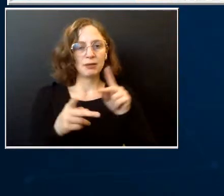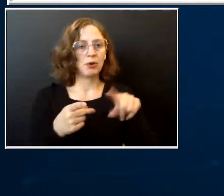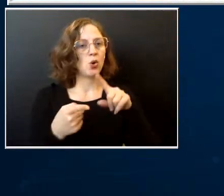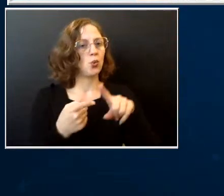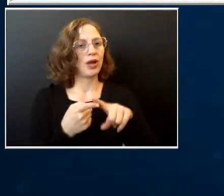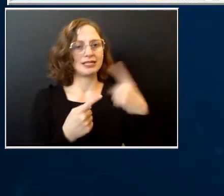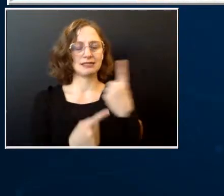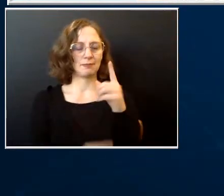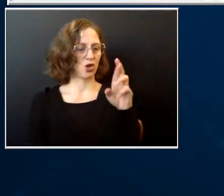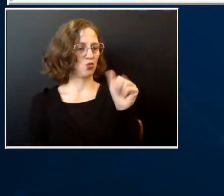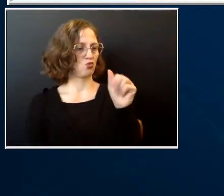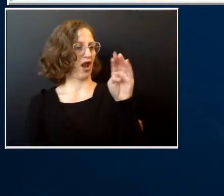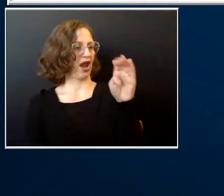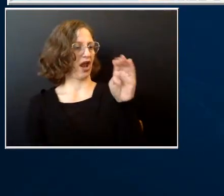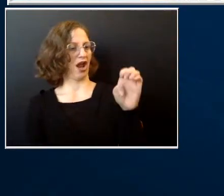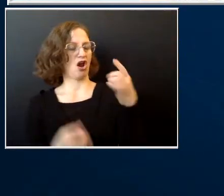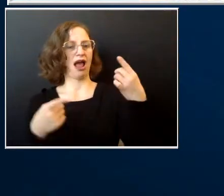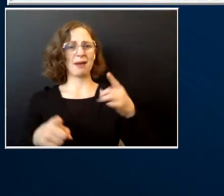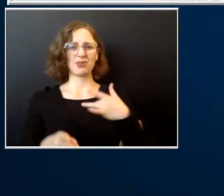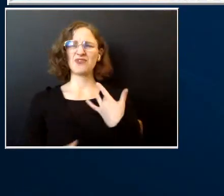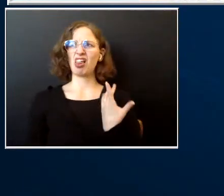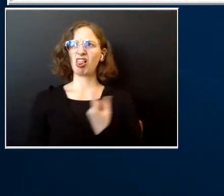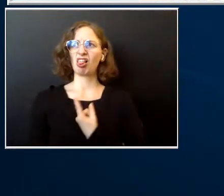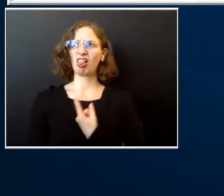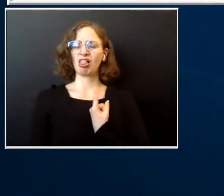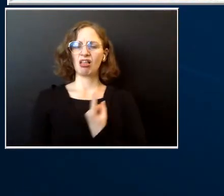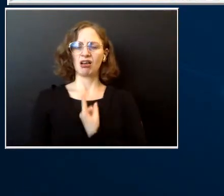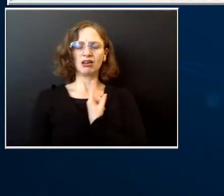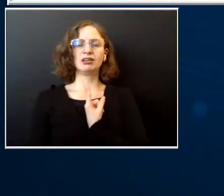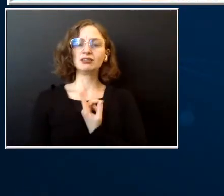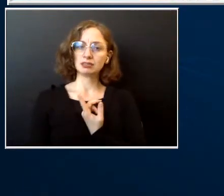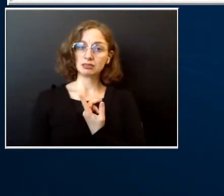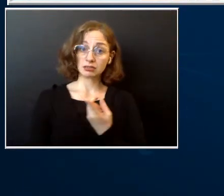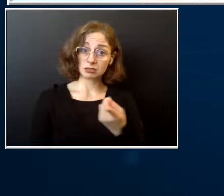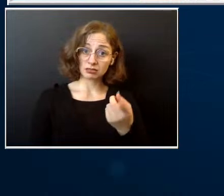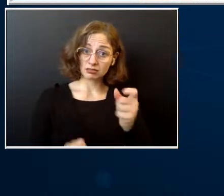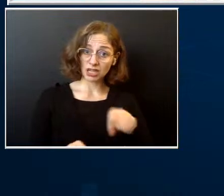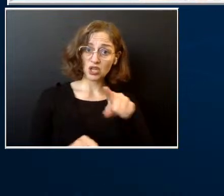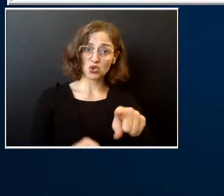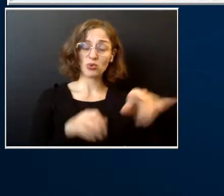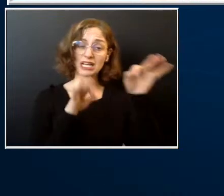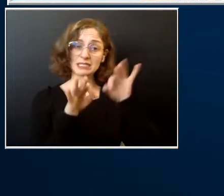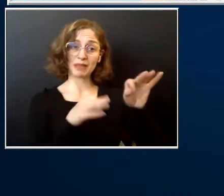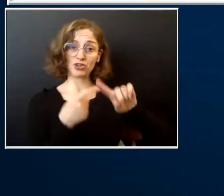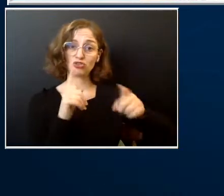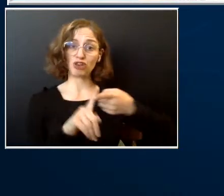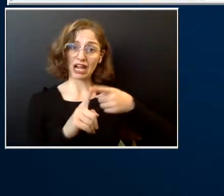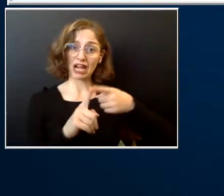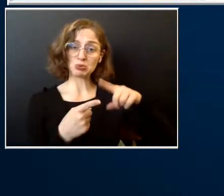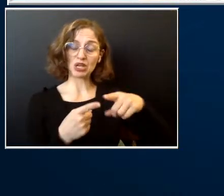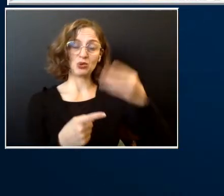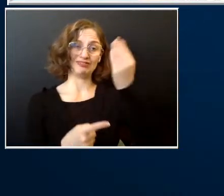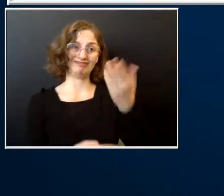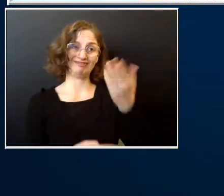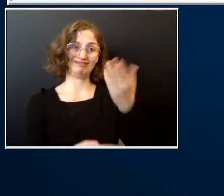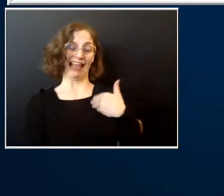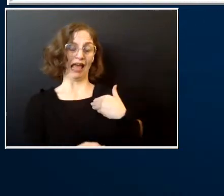like no one else would understand it. Are you able to explain it to friends when you tell them you have this disease called Moya